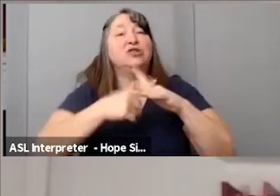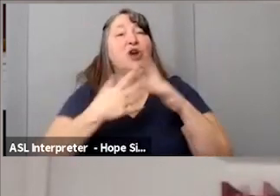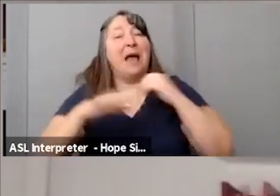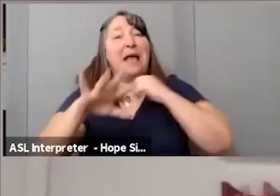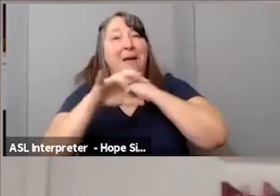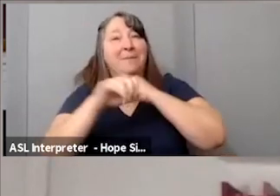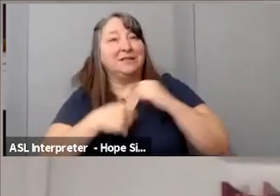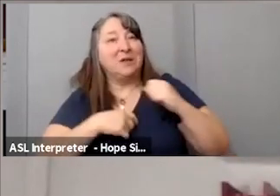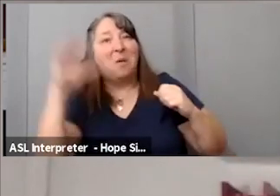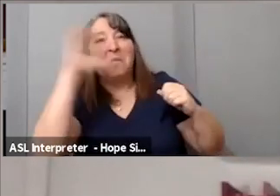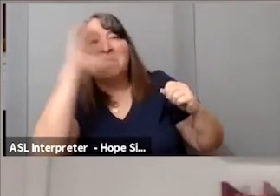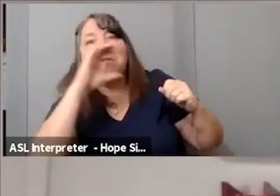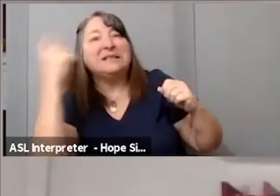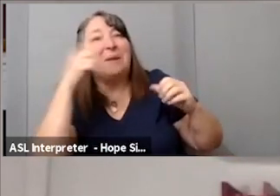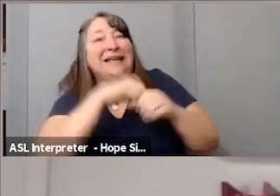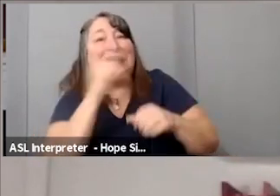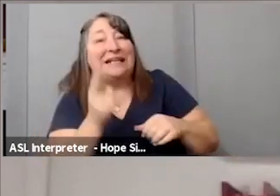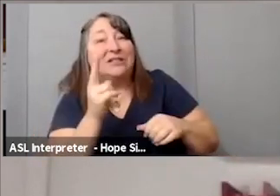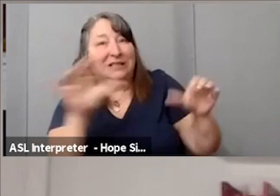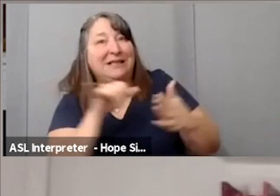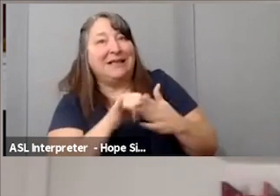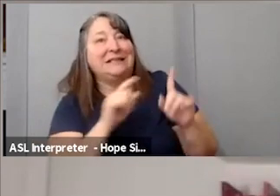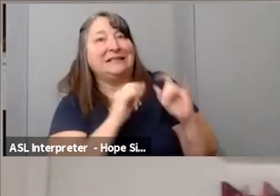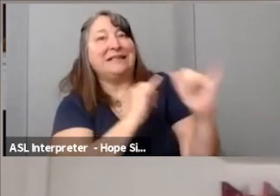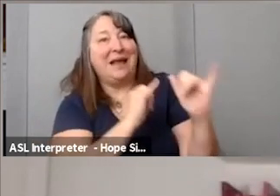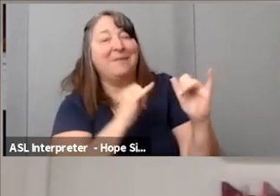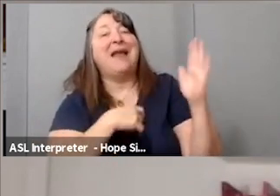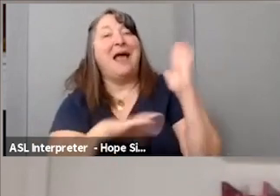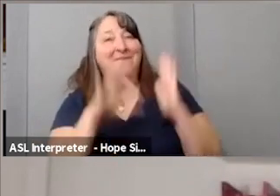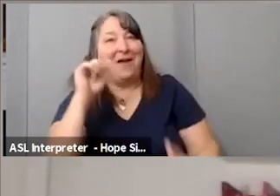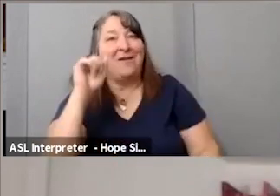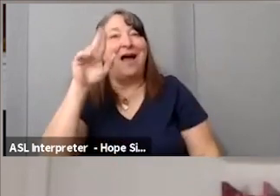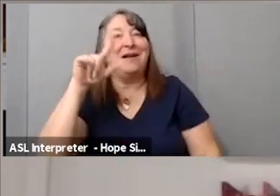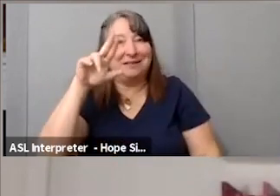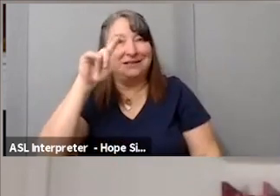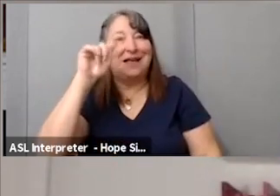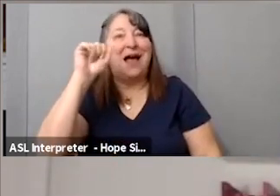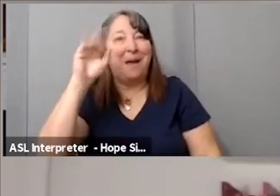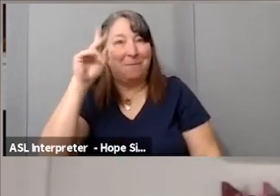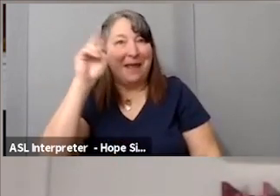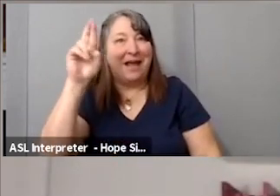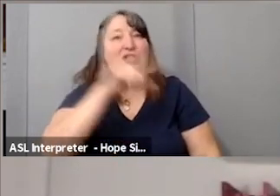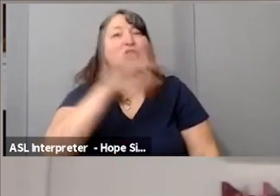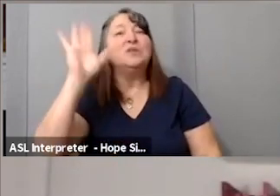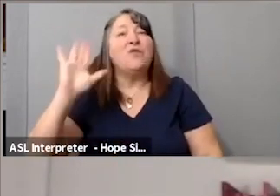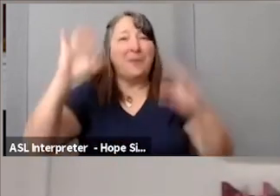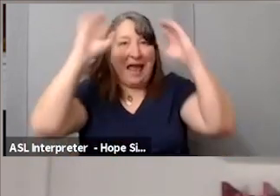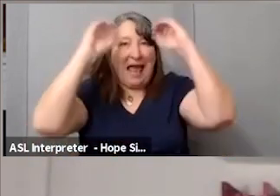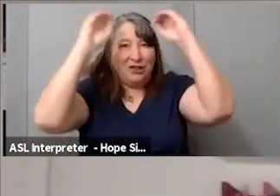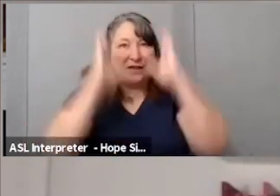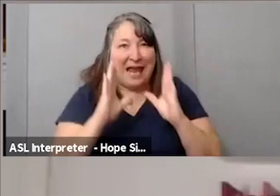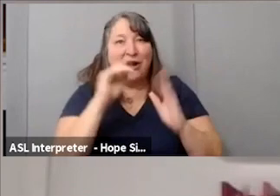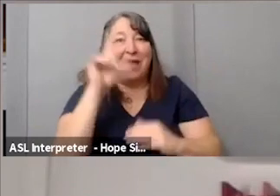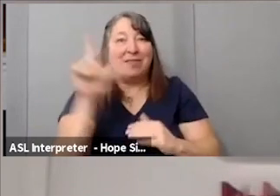somebody in history who had done that as well, and I stumbled upon Augusta Baker. So she was a former educator and librarian who then became the